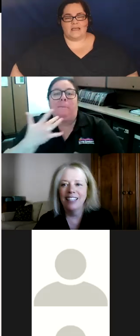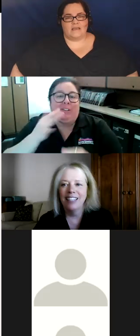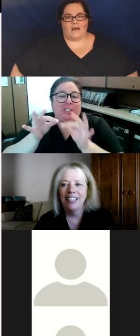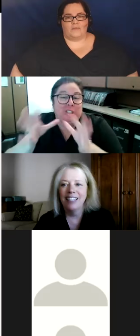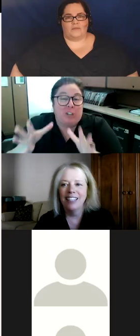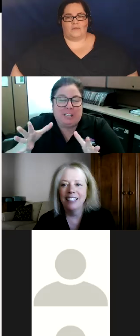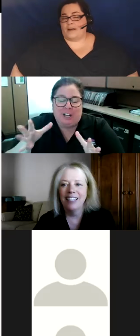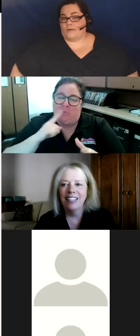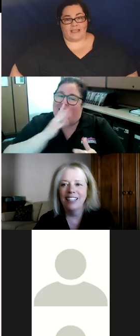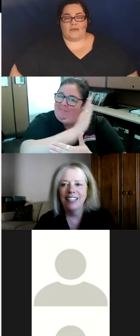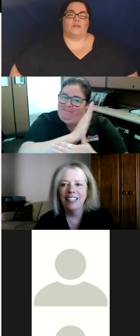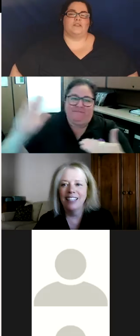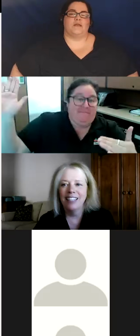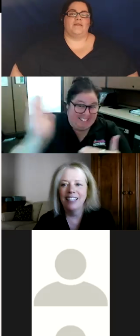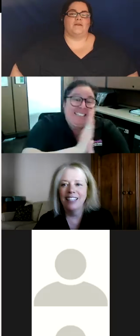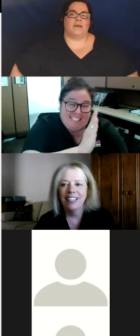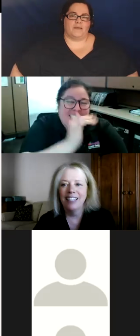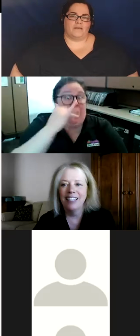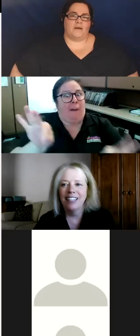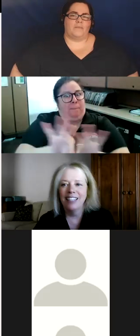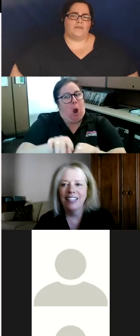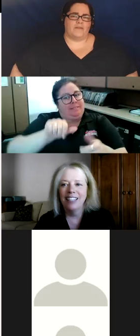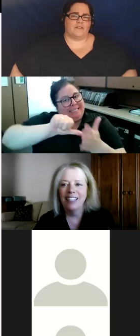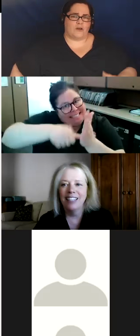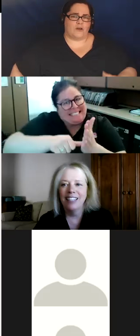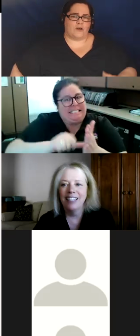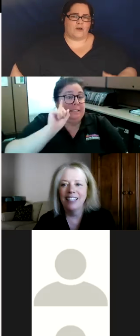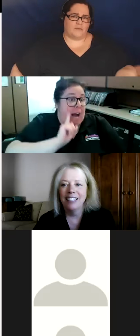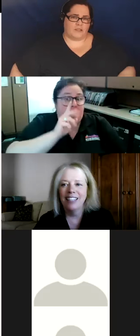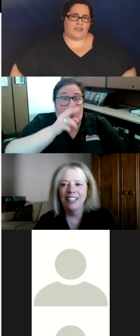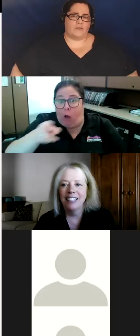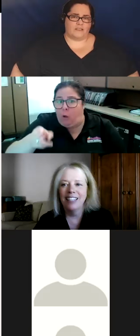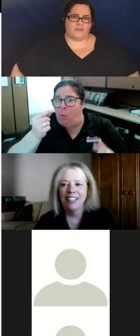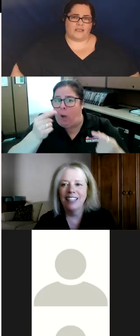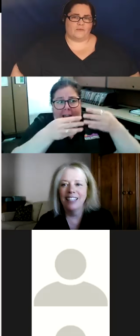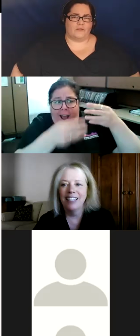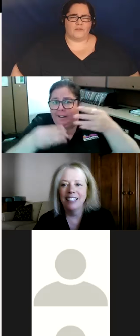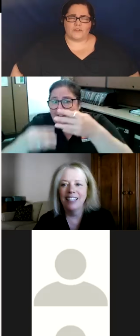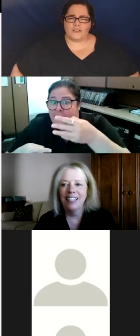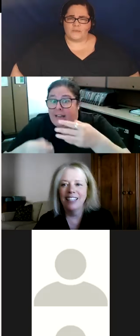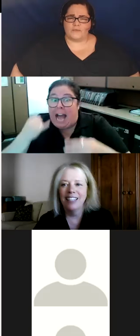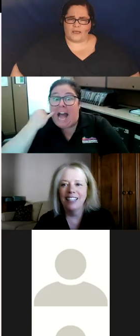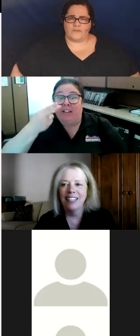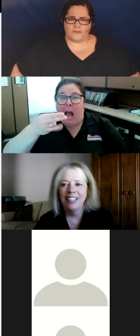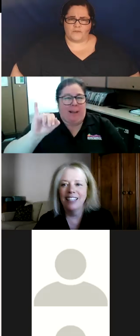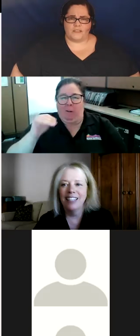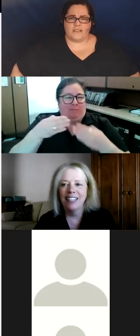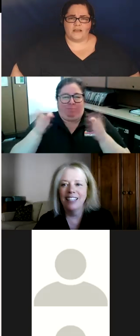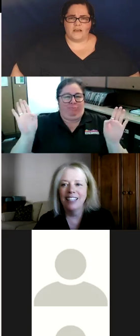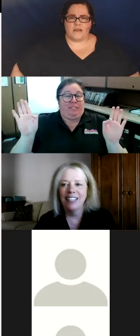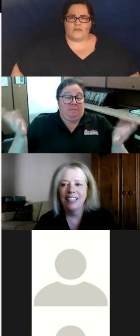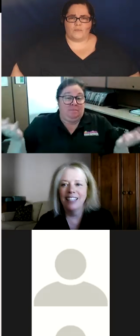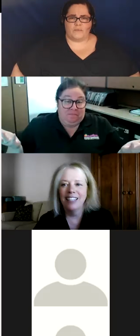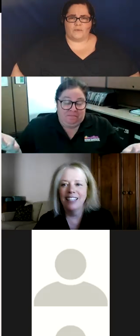might not know sign language. And then there might be, but then there's also the community who does use sign language. So there's going to be a range of